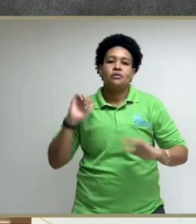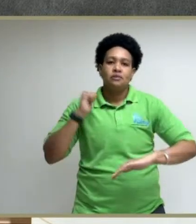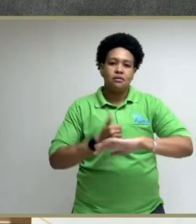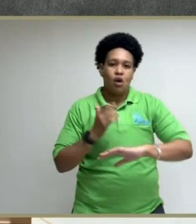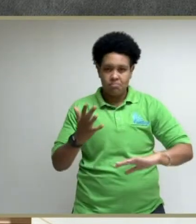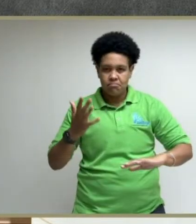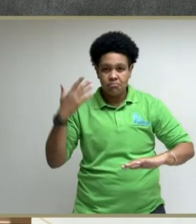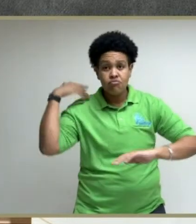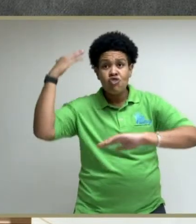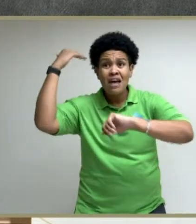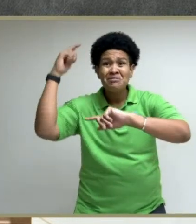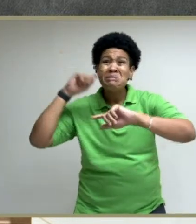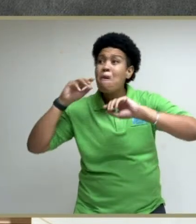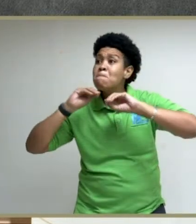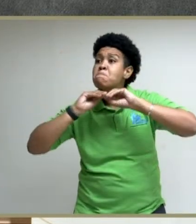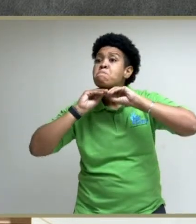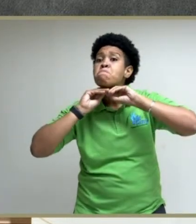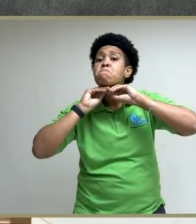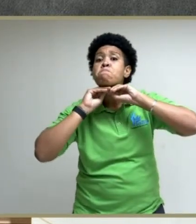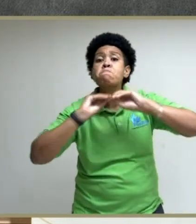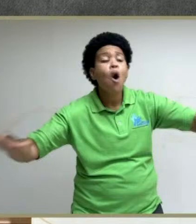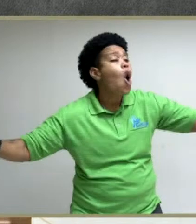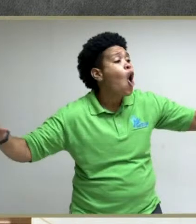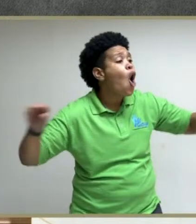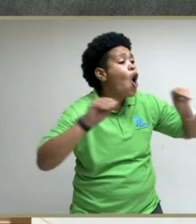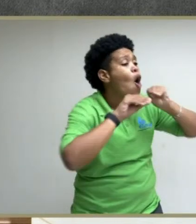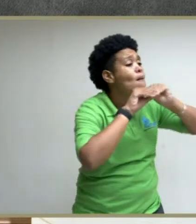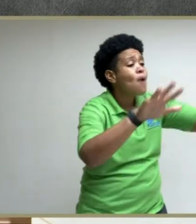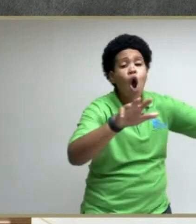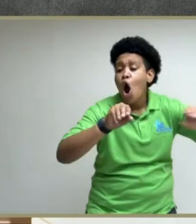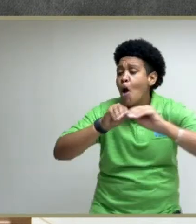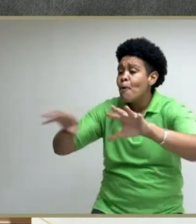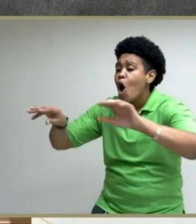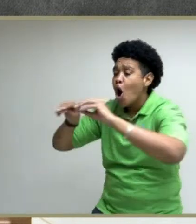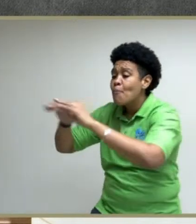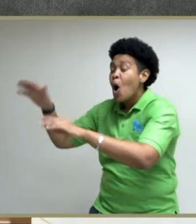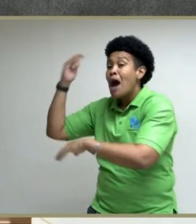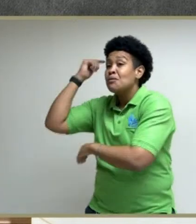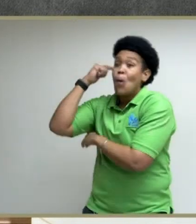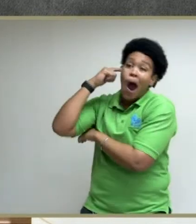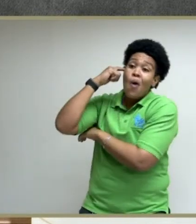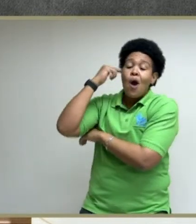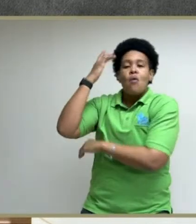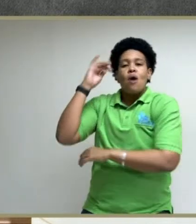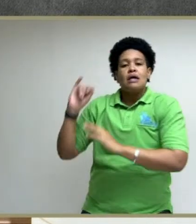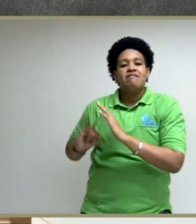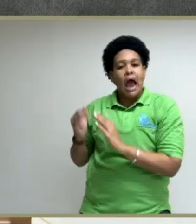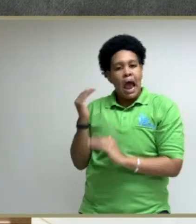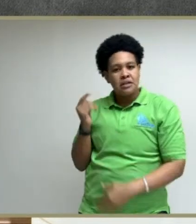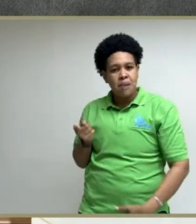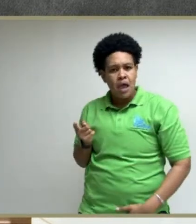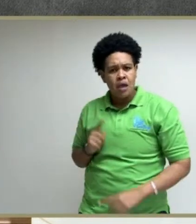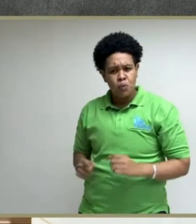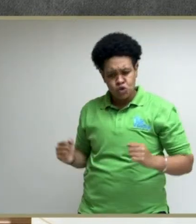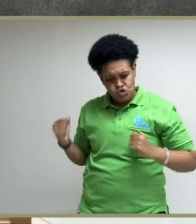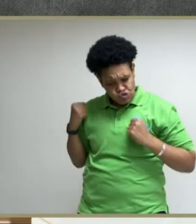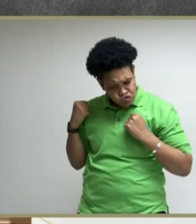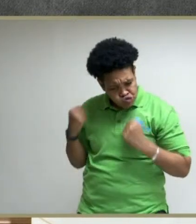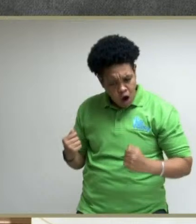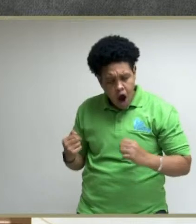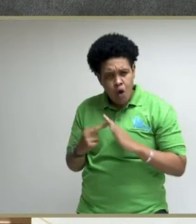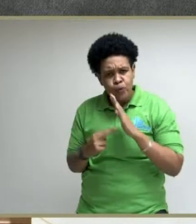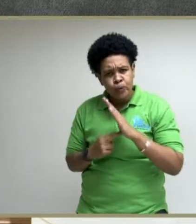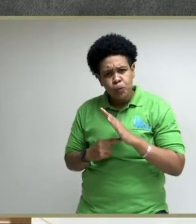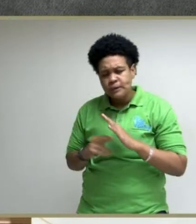that there would be rapid spread in the population because so many persons were being infected. Now, with strong public health